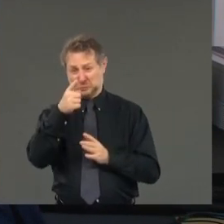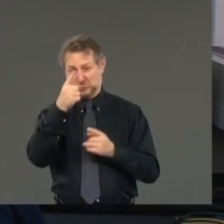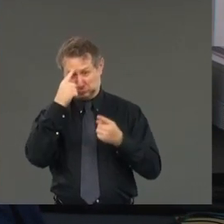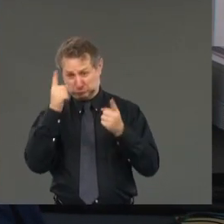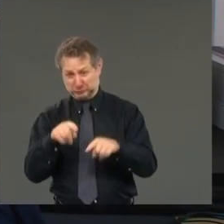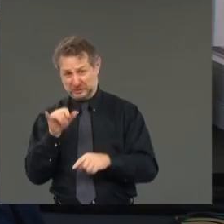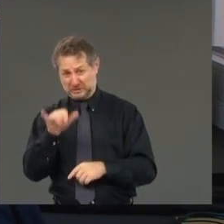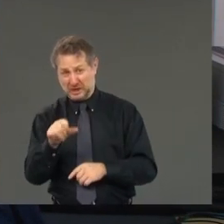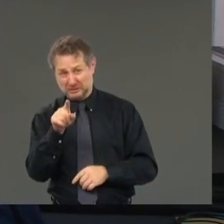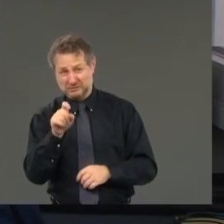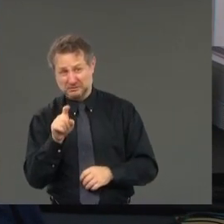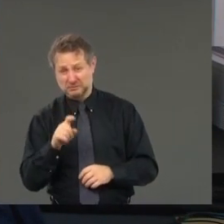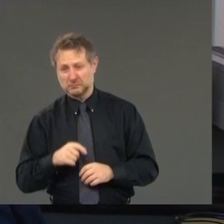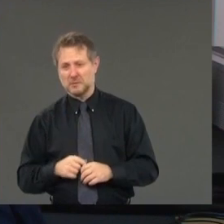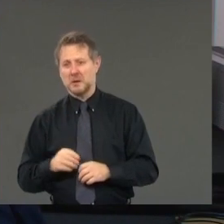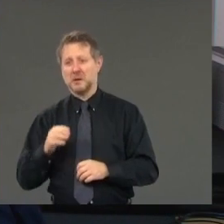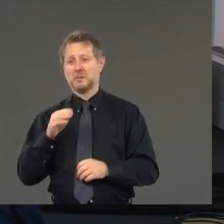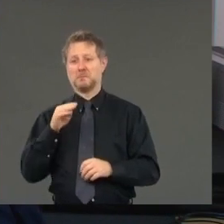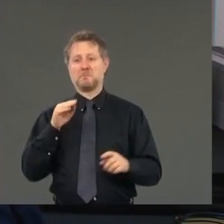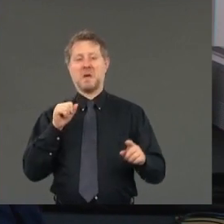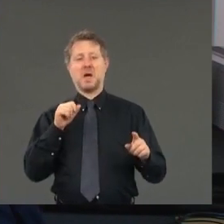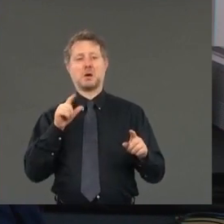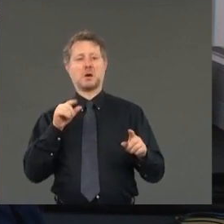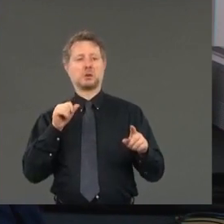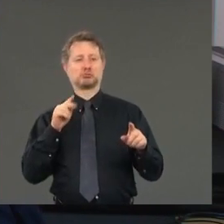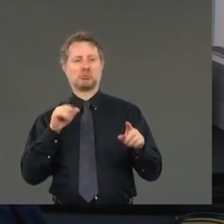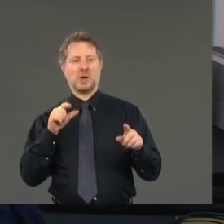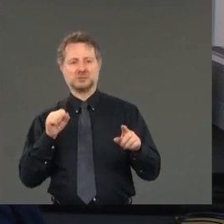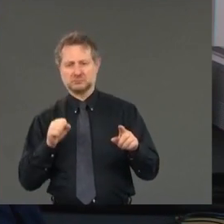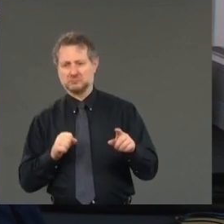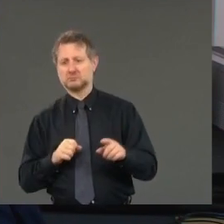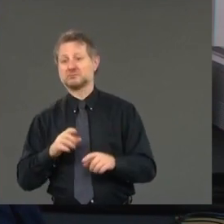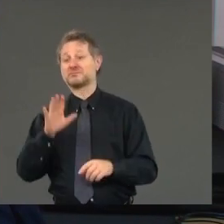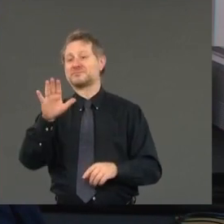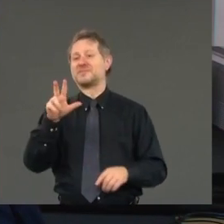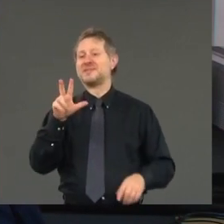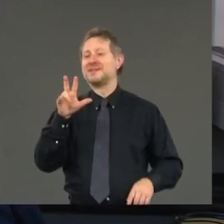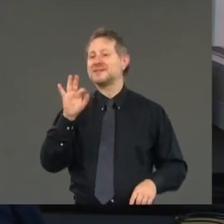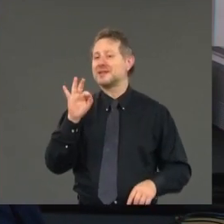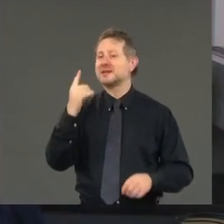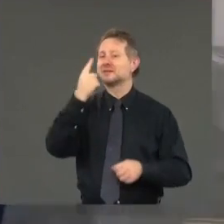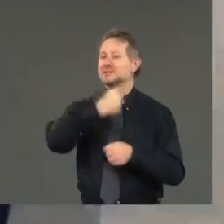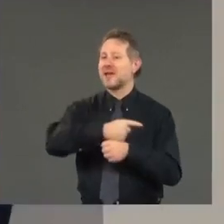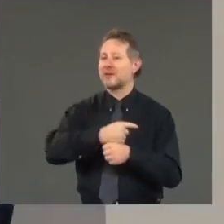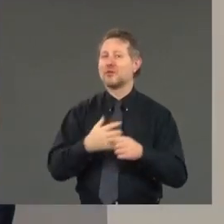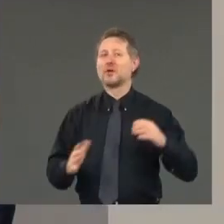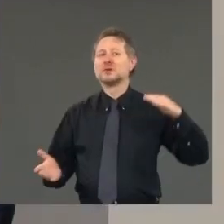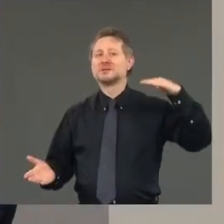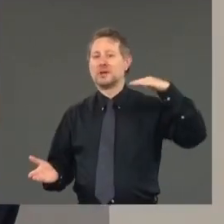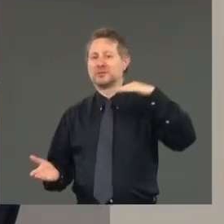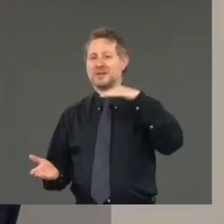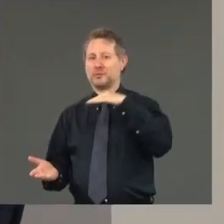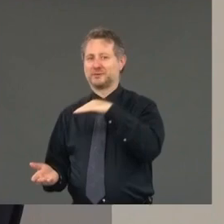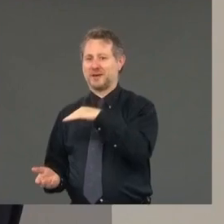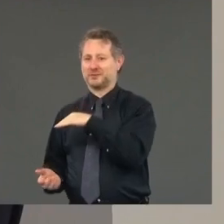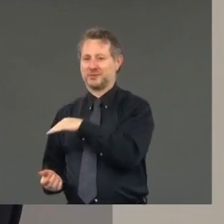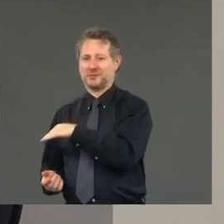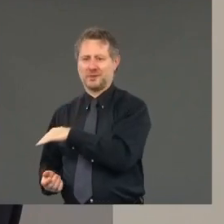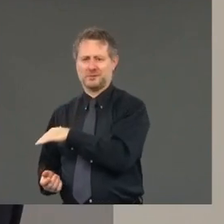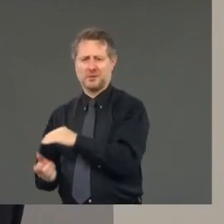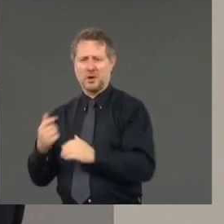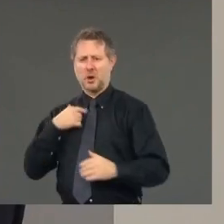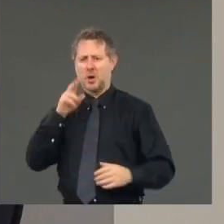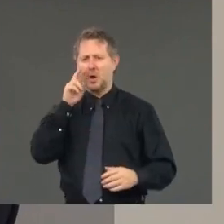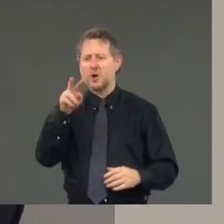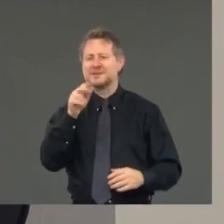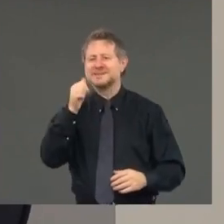threshold? The city of New York has been down 39 straight days on hospitalizations. That's what's driving the chart that the governor shows. And we're also looking at day-to-day trends